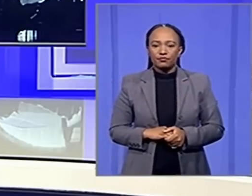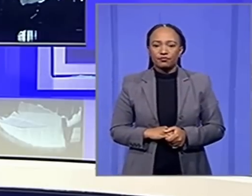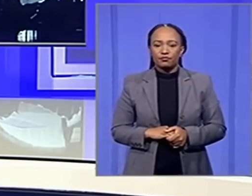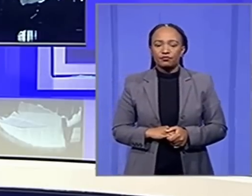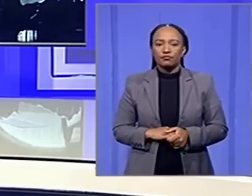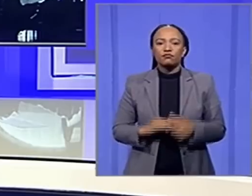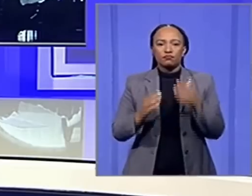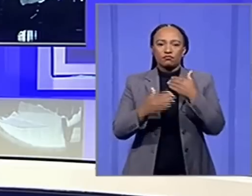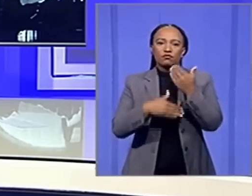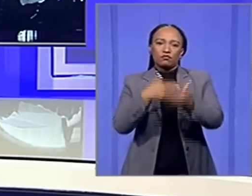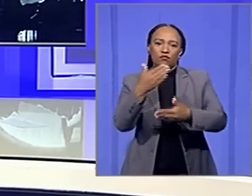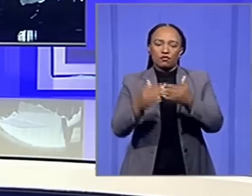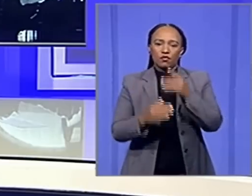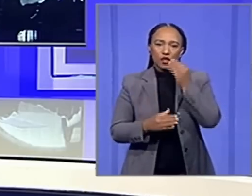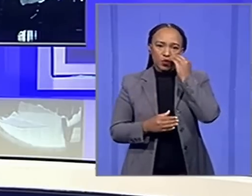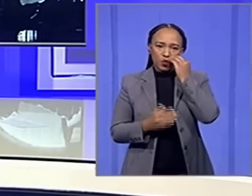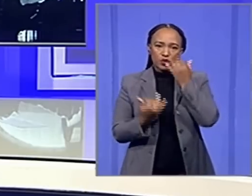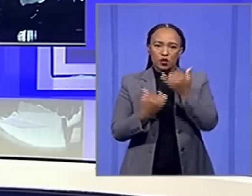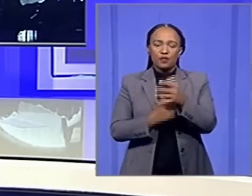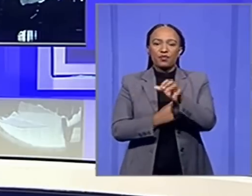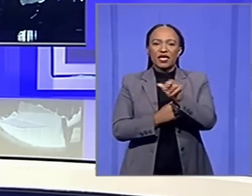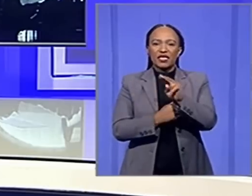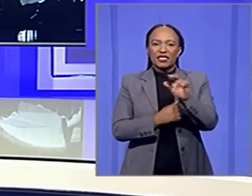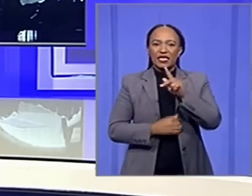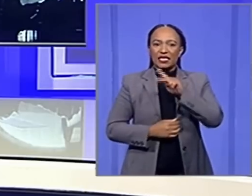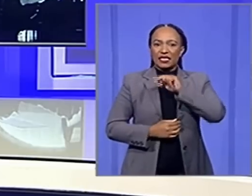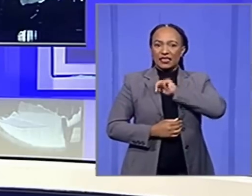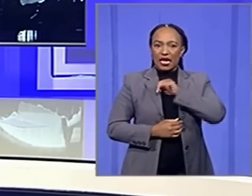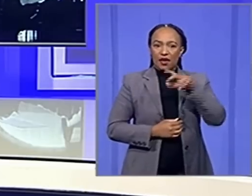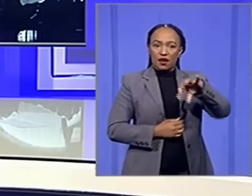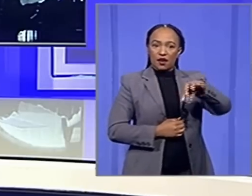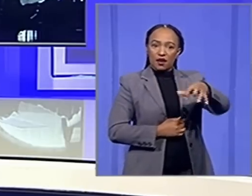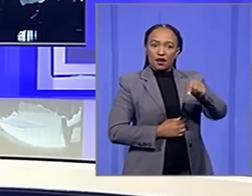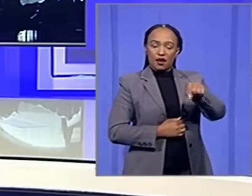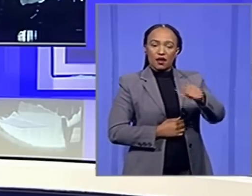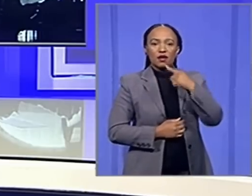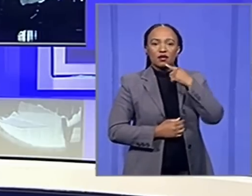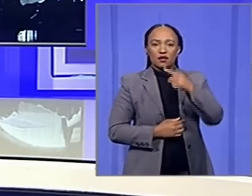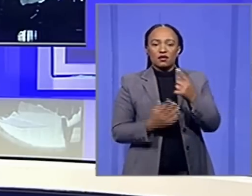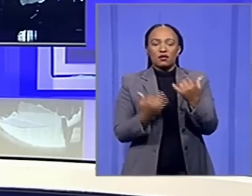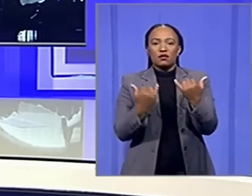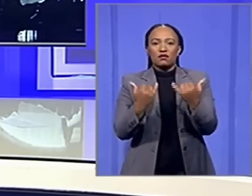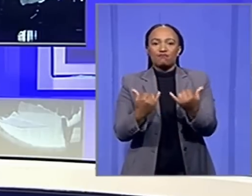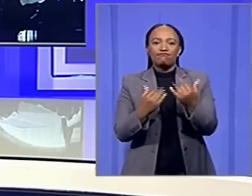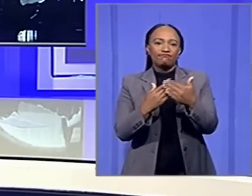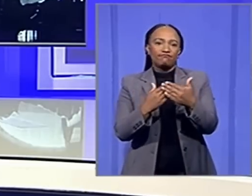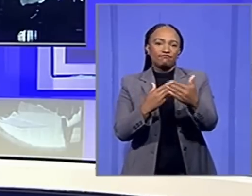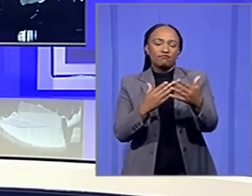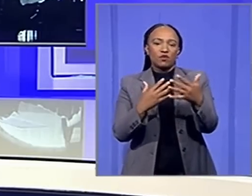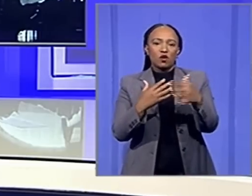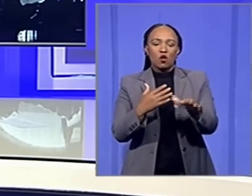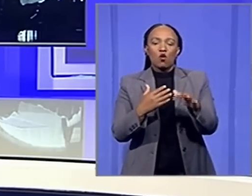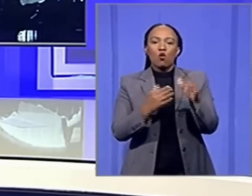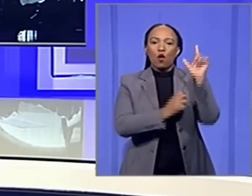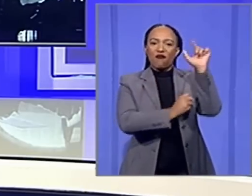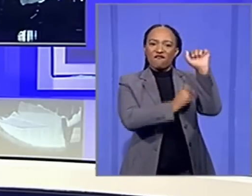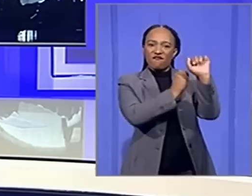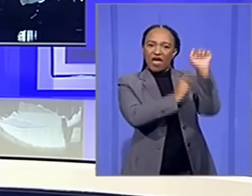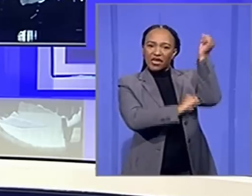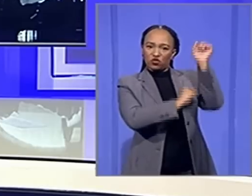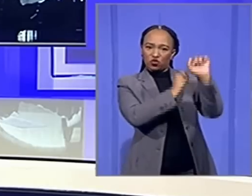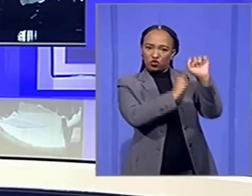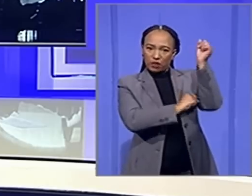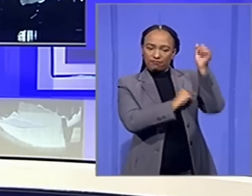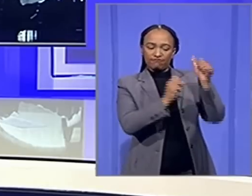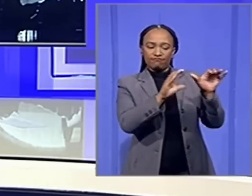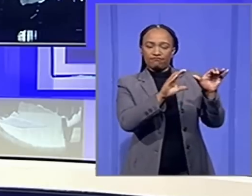ha re tswele pele ka ditaba tse reng ANC provinseng ya KwaZulu-Natal e re e tlo beha ka sehlohong tsosoloso ya difeme le di-industry tse